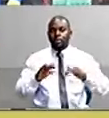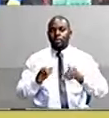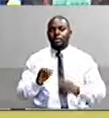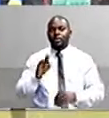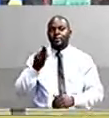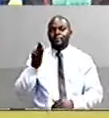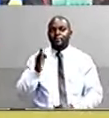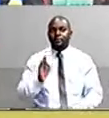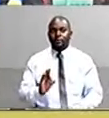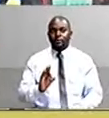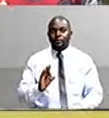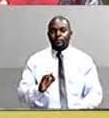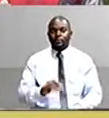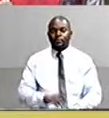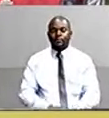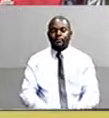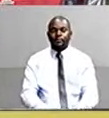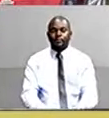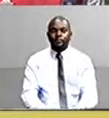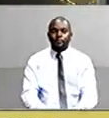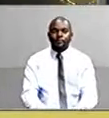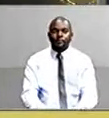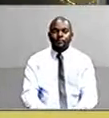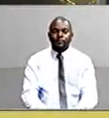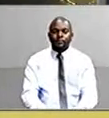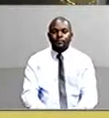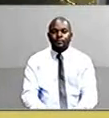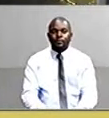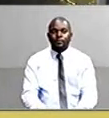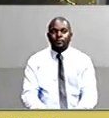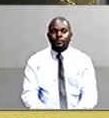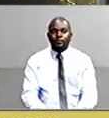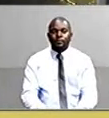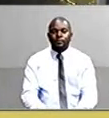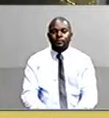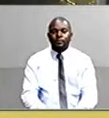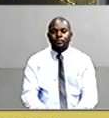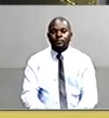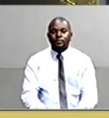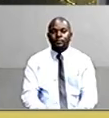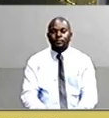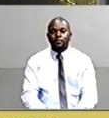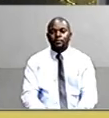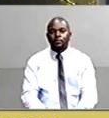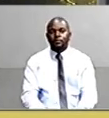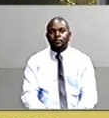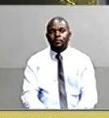One who goes in first, you must